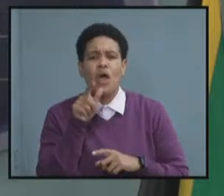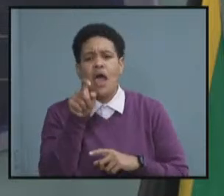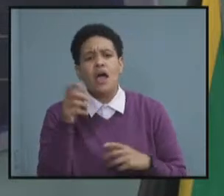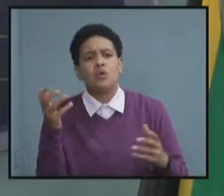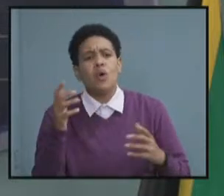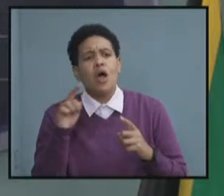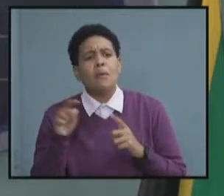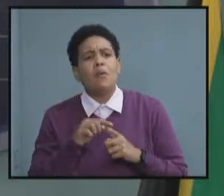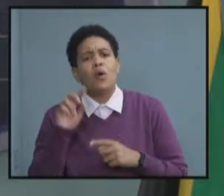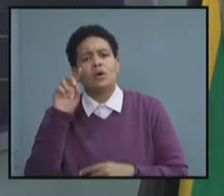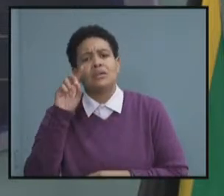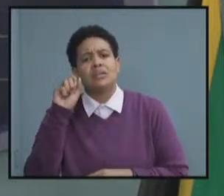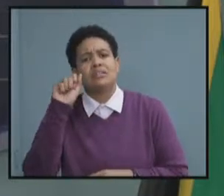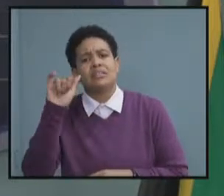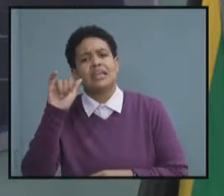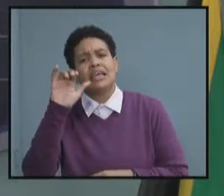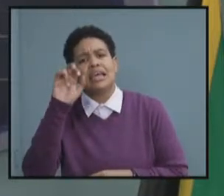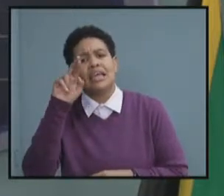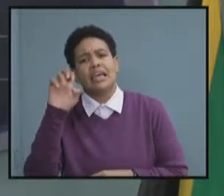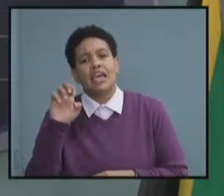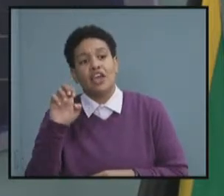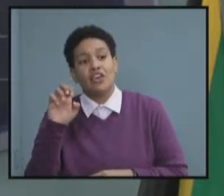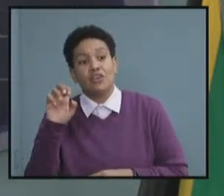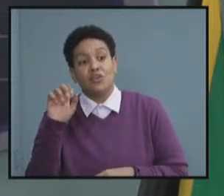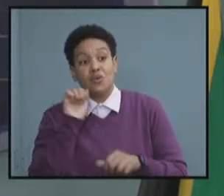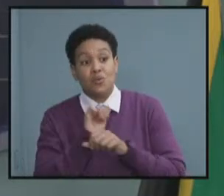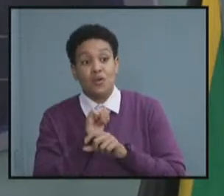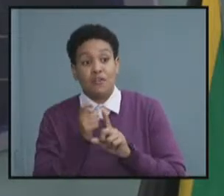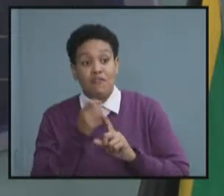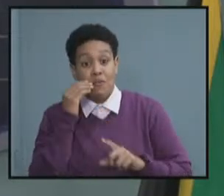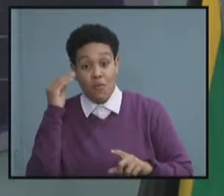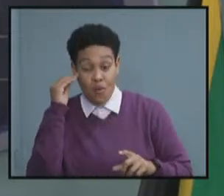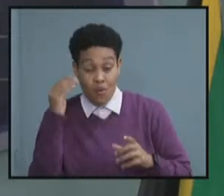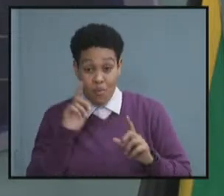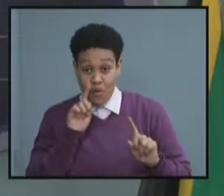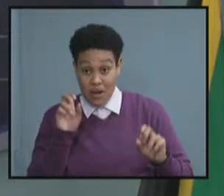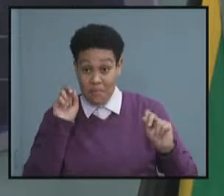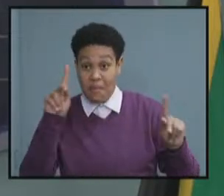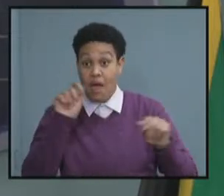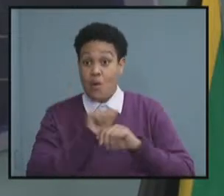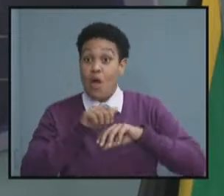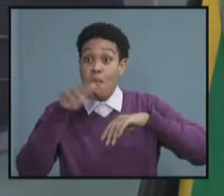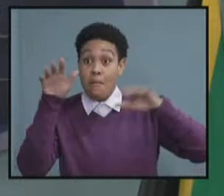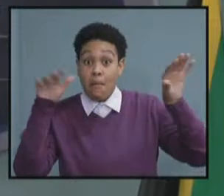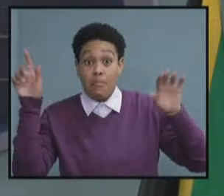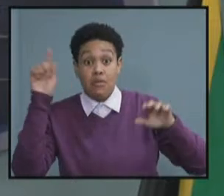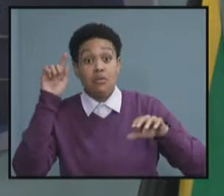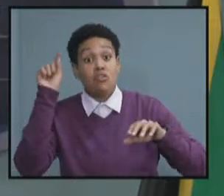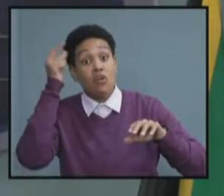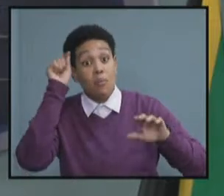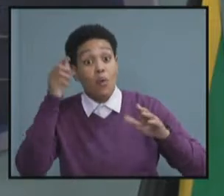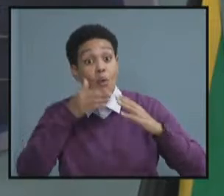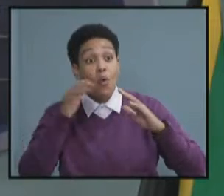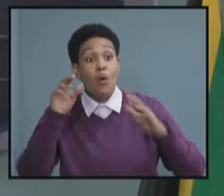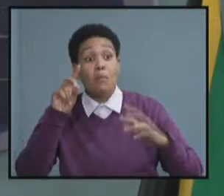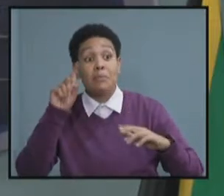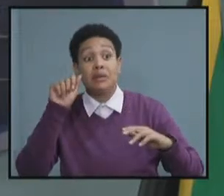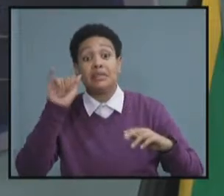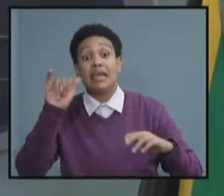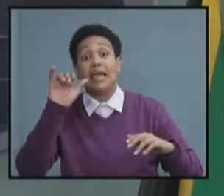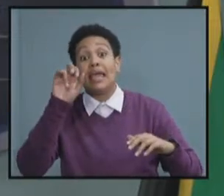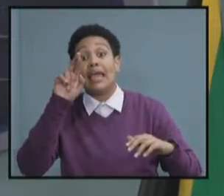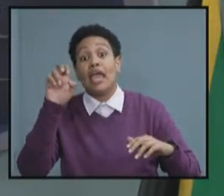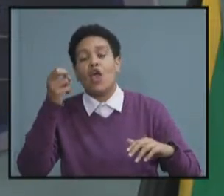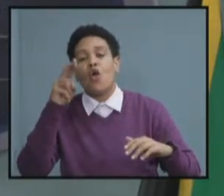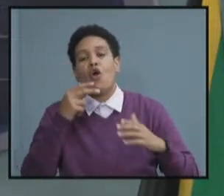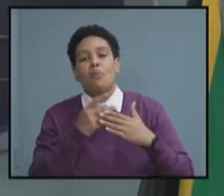what about daycares? With the work-from-home order not being reinstated, will the government be looking to open daycares or